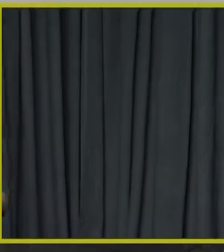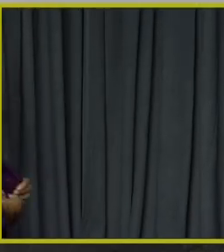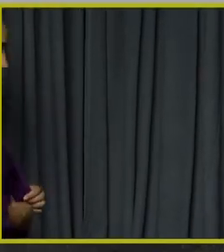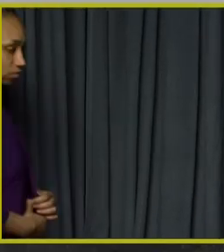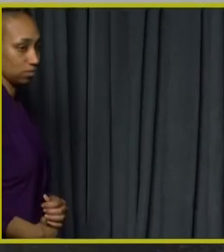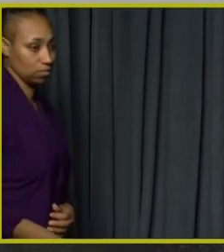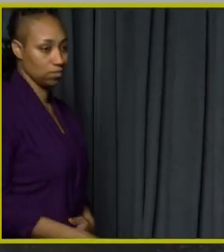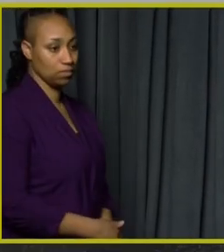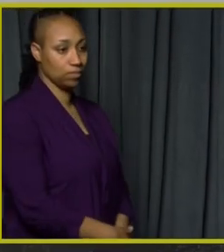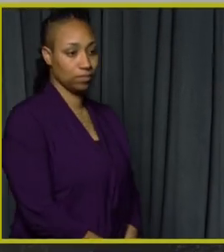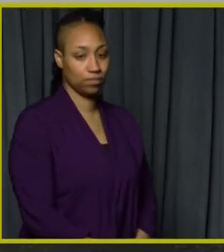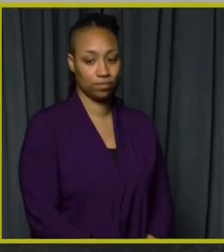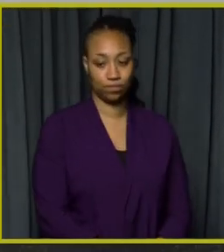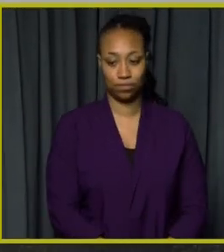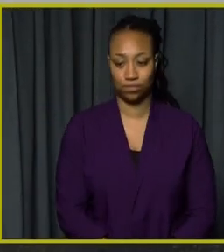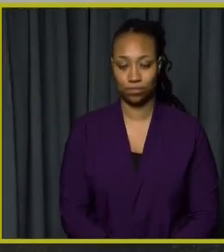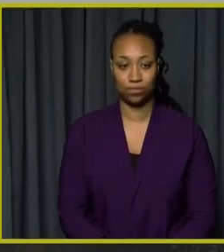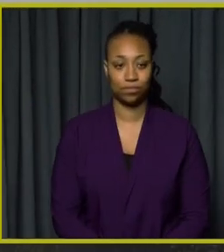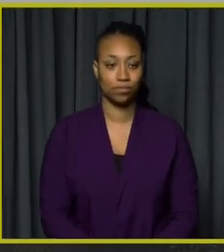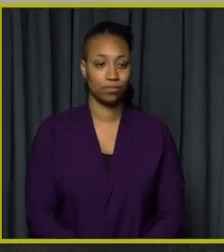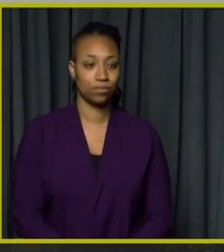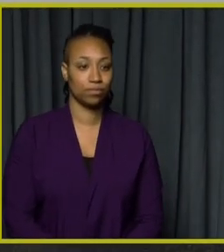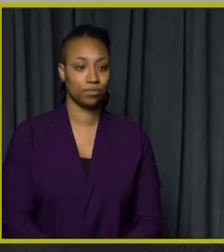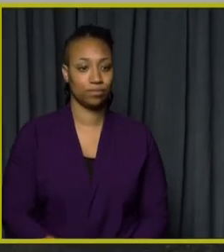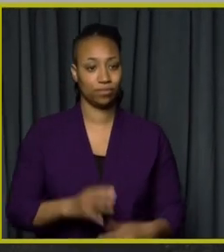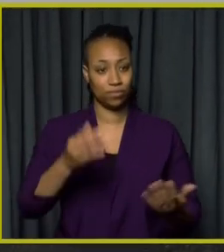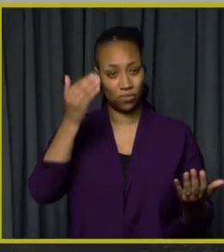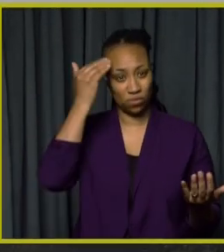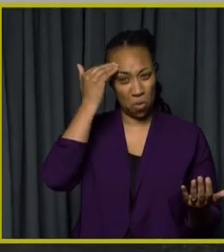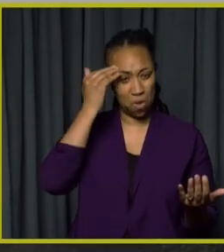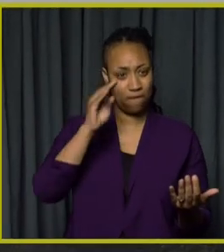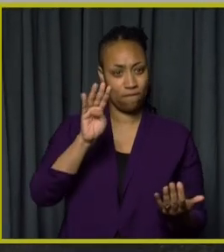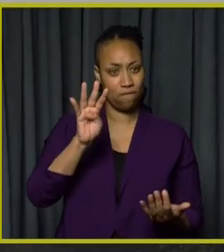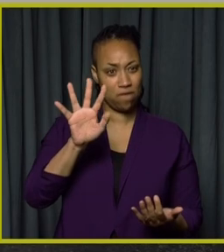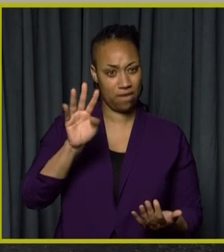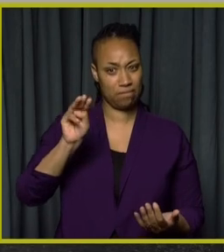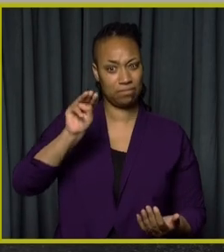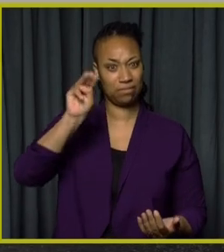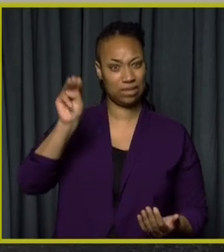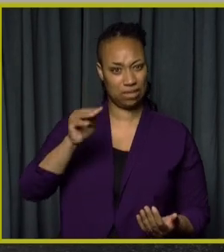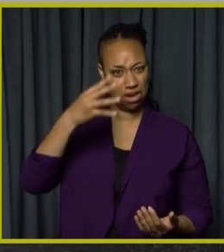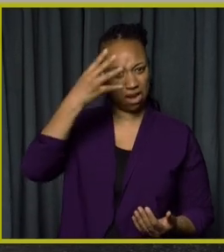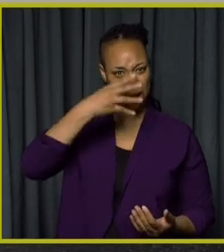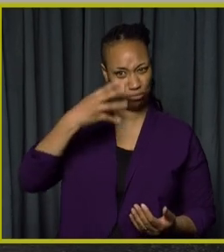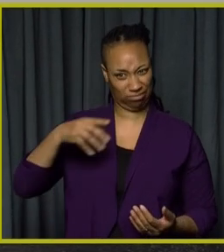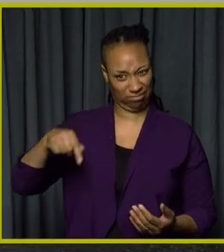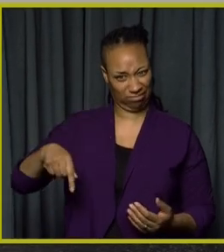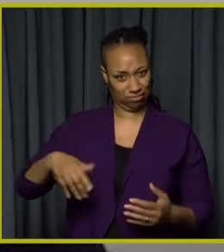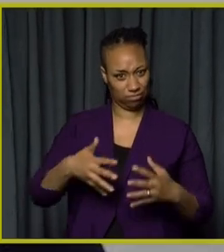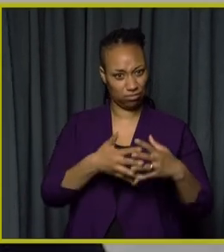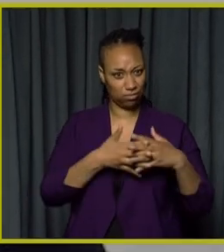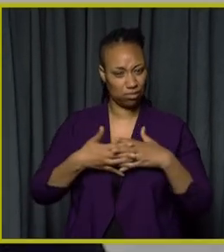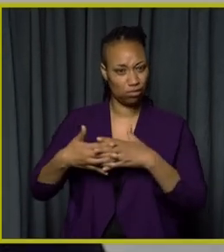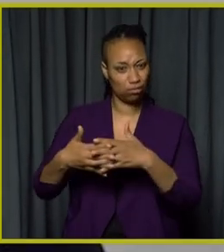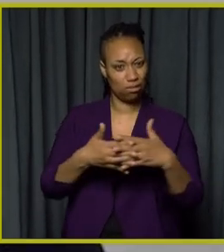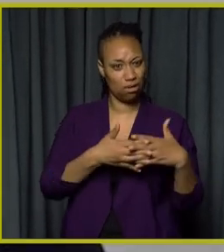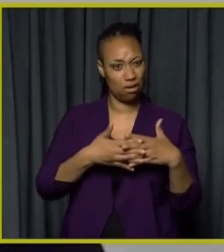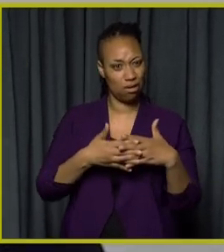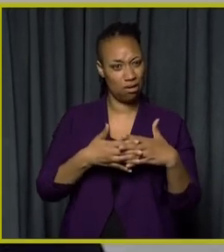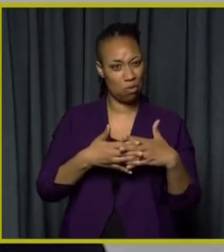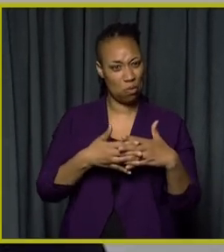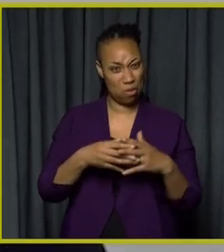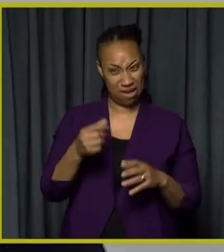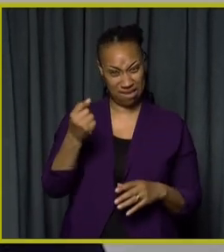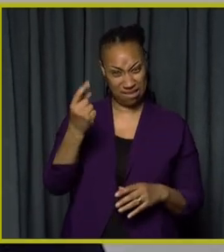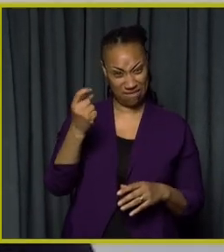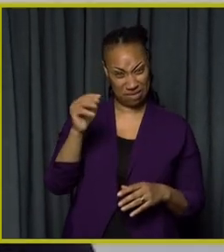Did you know that there are 45 million immigrants in the United States? 11 million of them